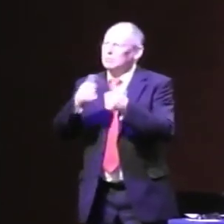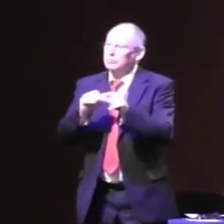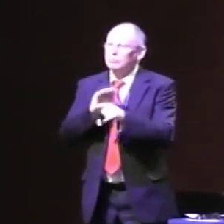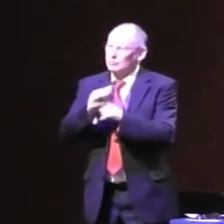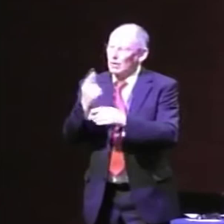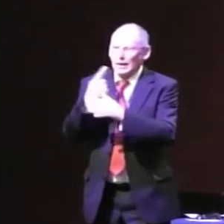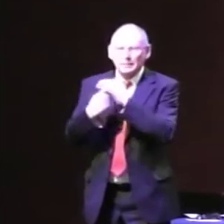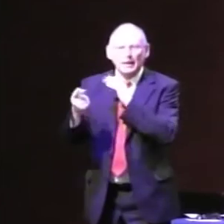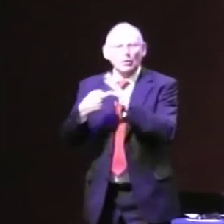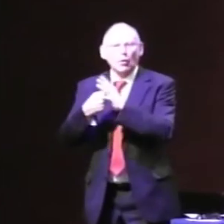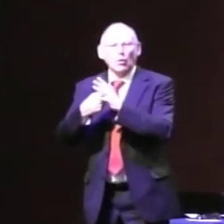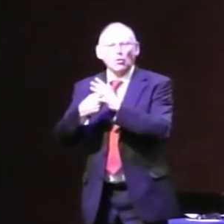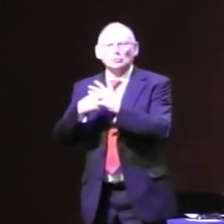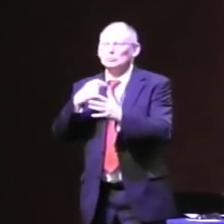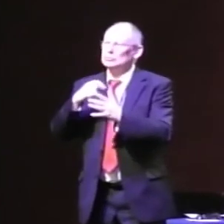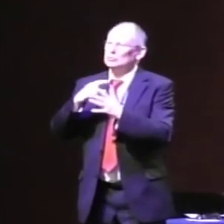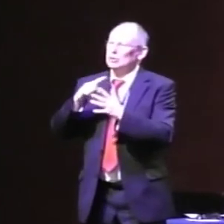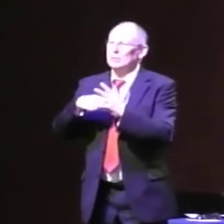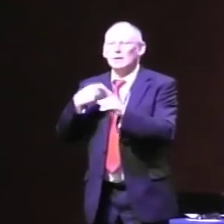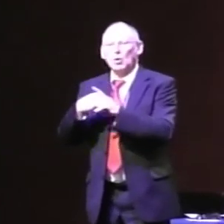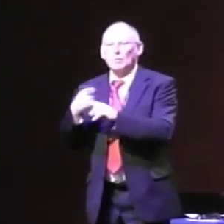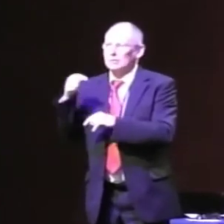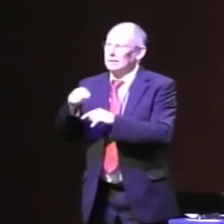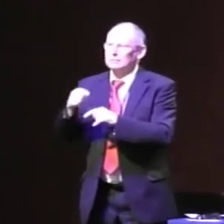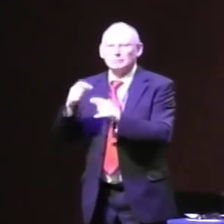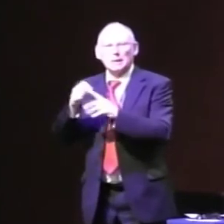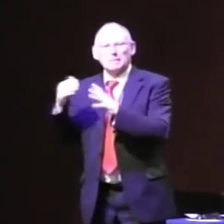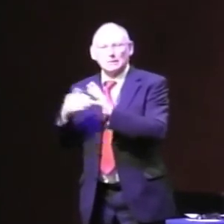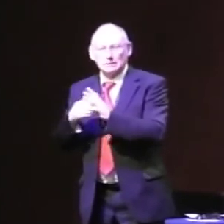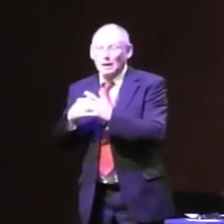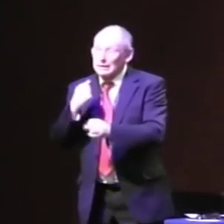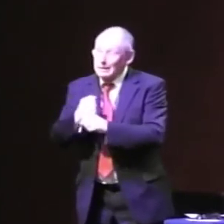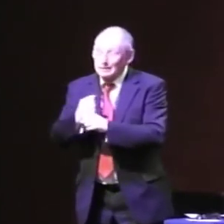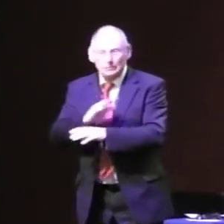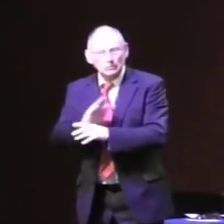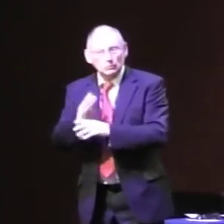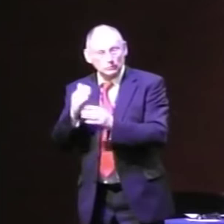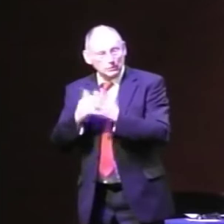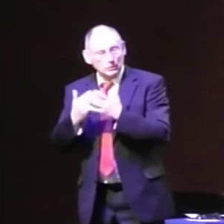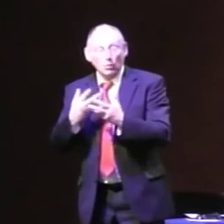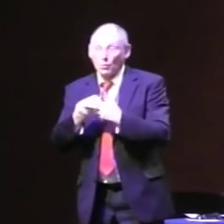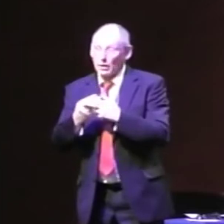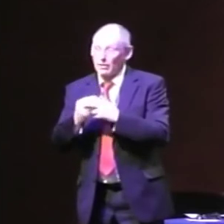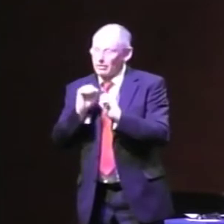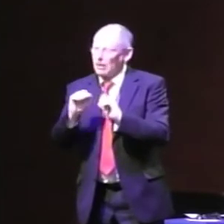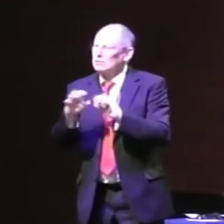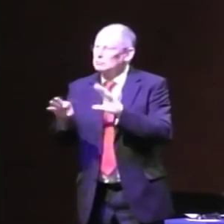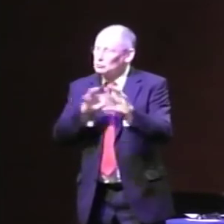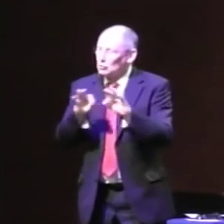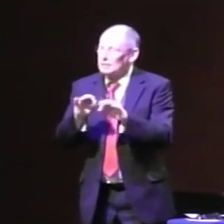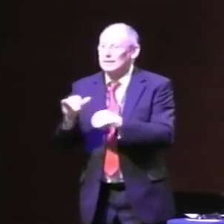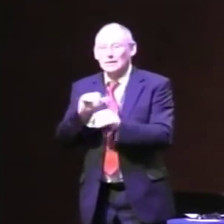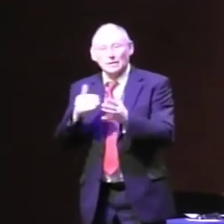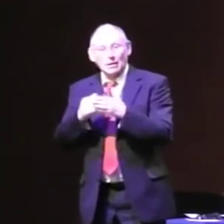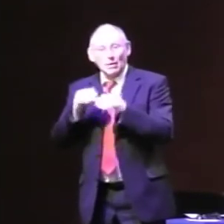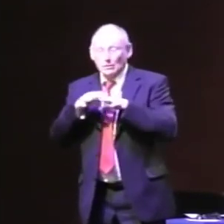independence or Jeremy Corbyn walking into number 10, neither of which is guaranteed. We are faced now with a political choice of either